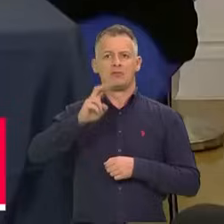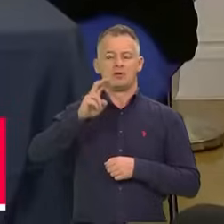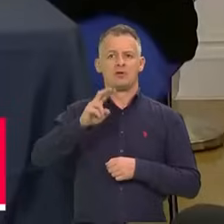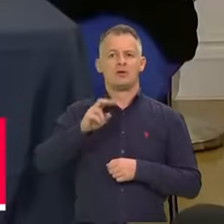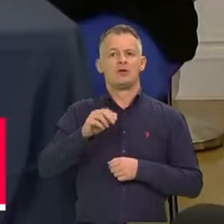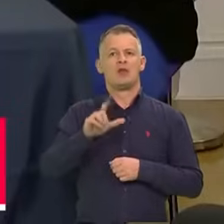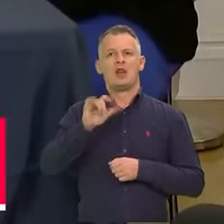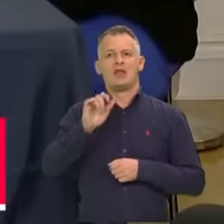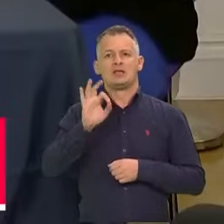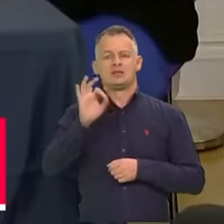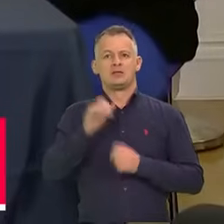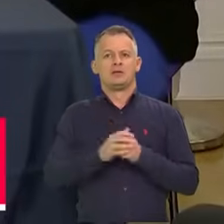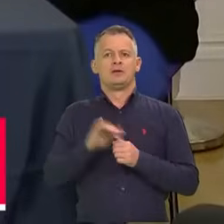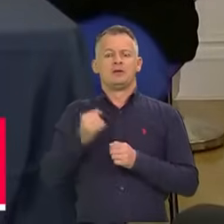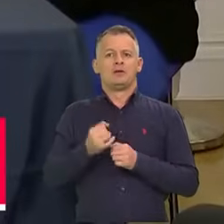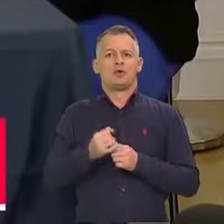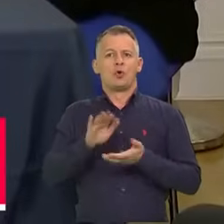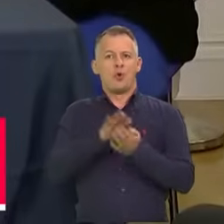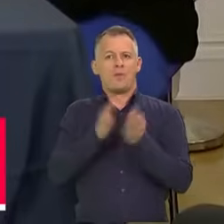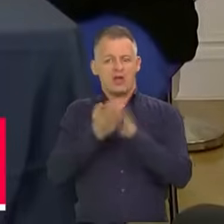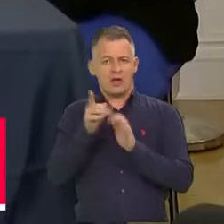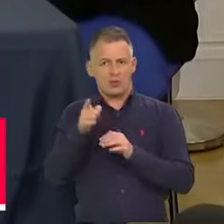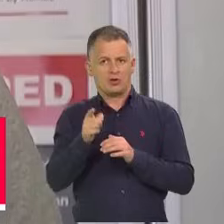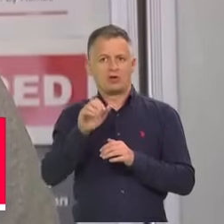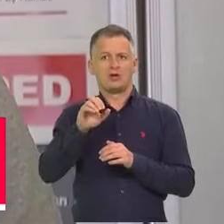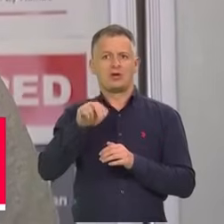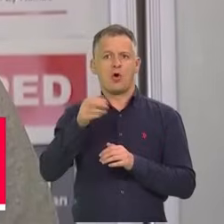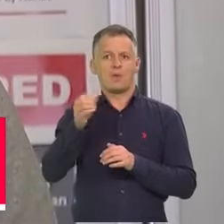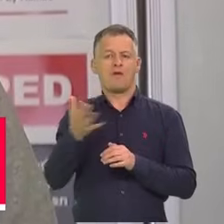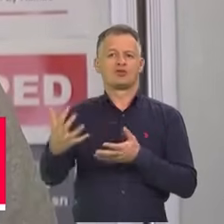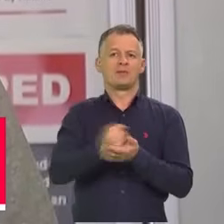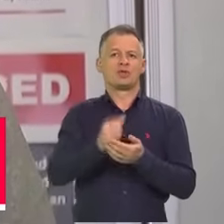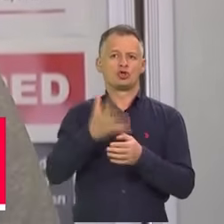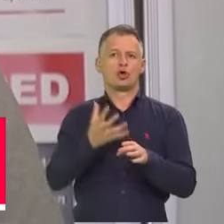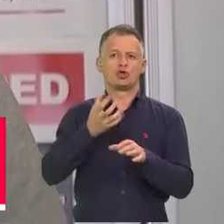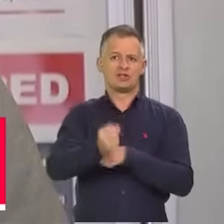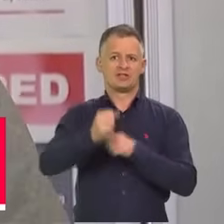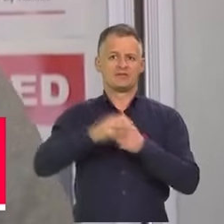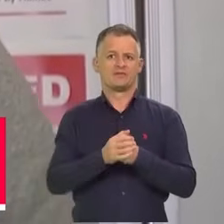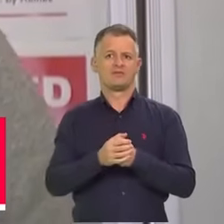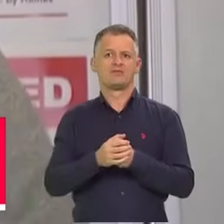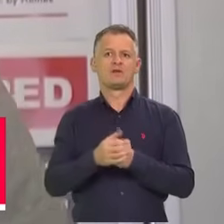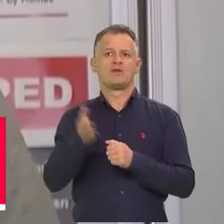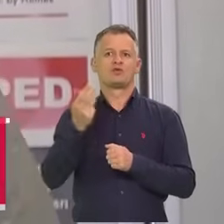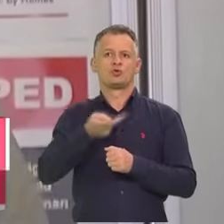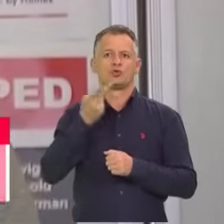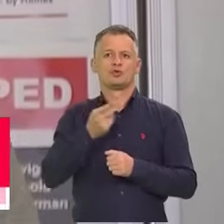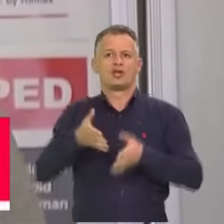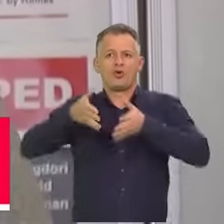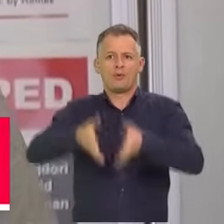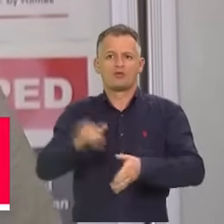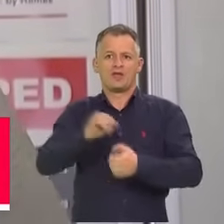Israel din 1984. Cumnata lui, Naomi, a fost răpită și ucisă. It was easier to bury our loved